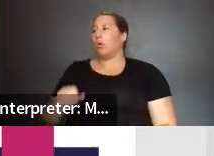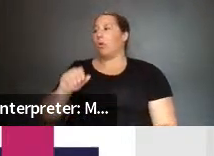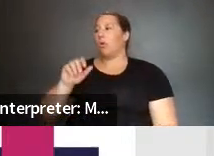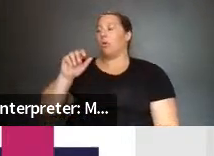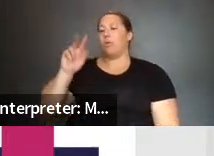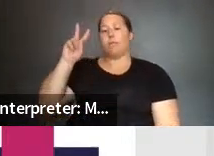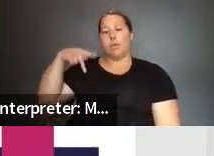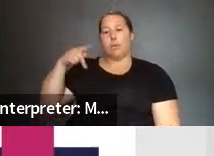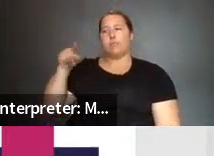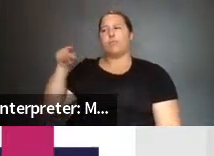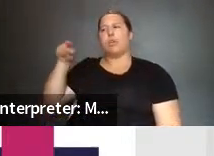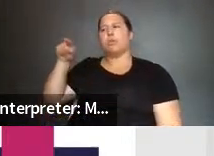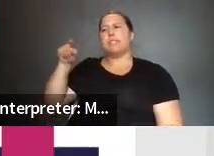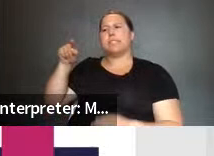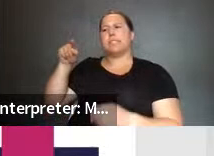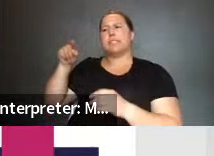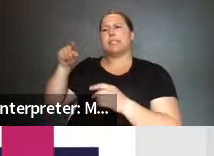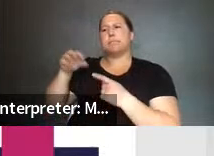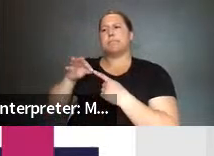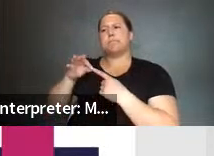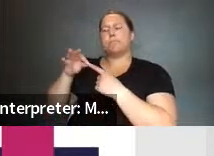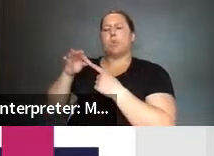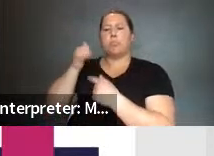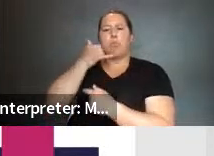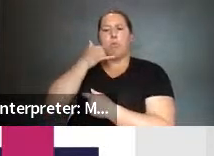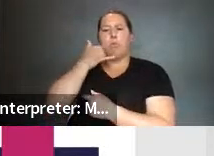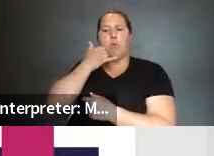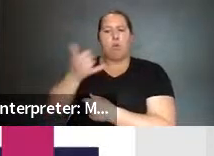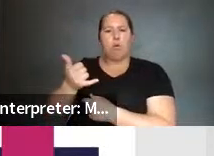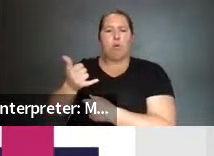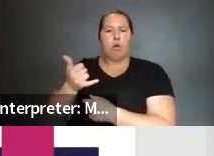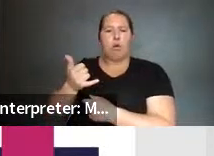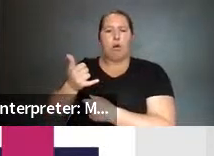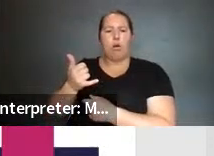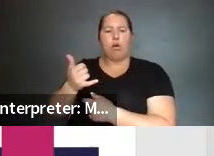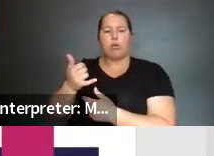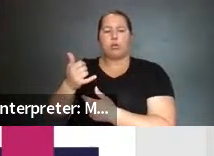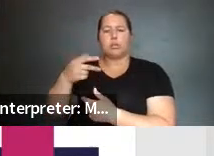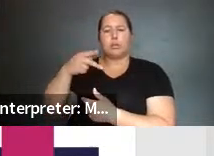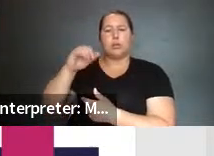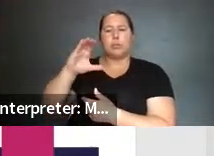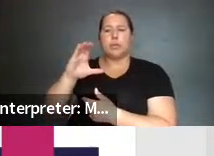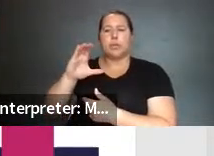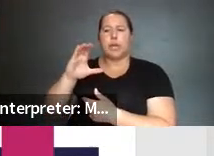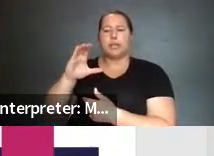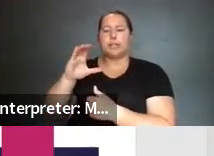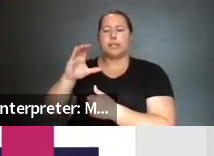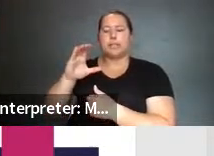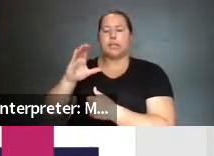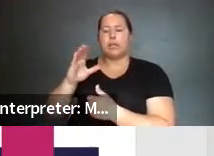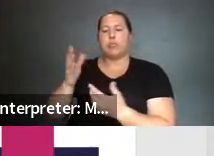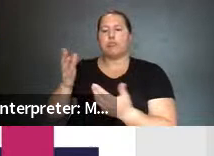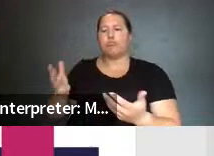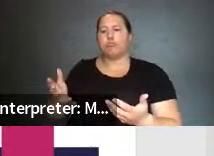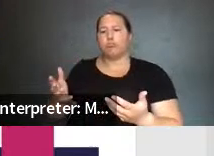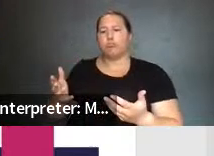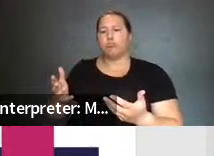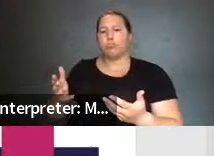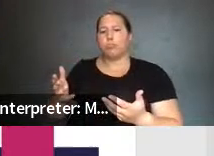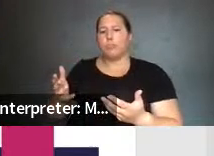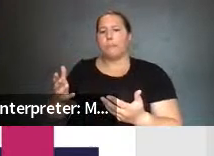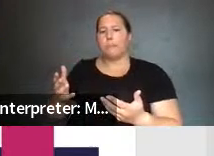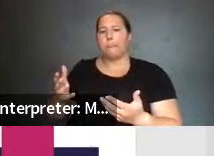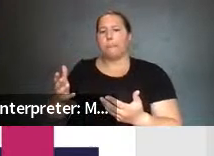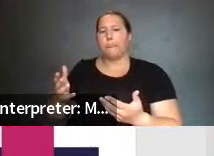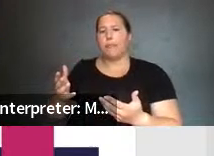that PIC is getting dispatched to by kind of the police get on the scene, but the mental health, kind of